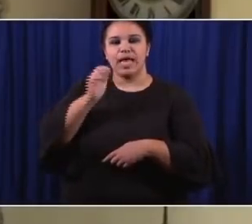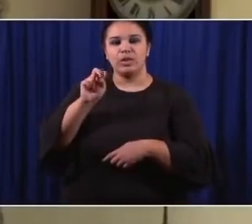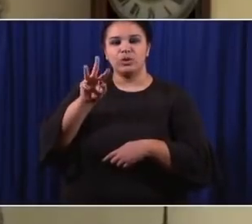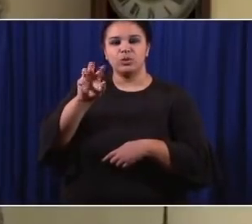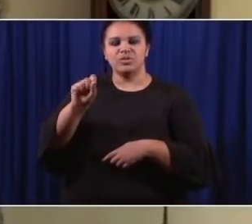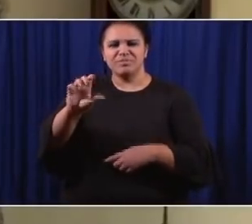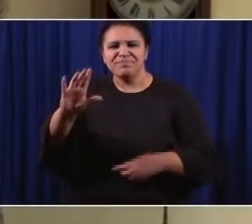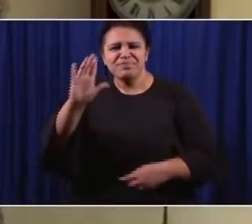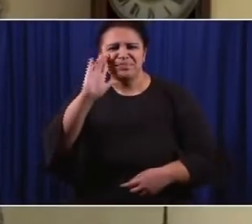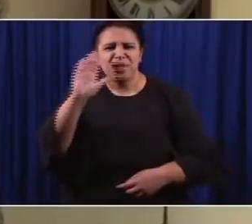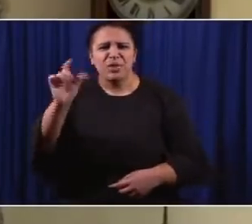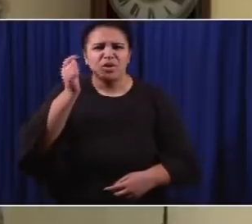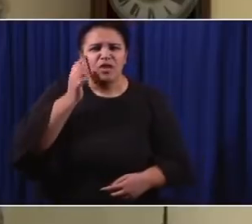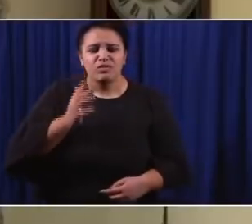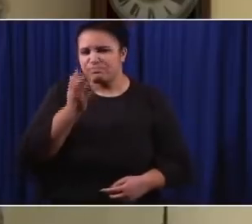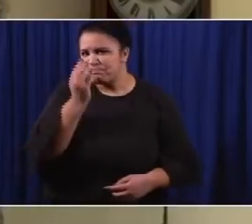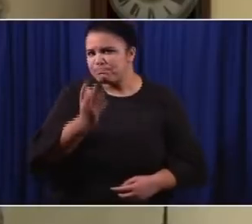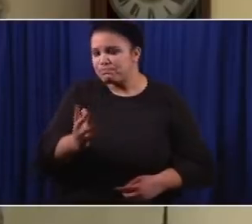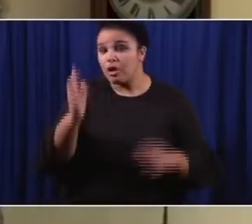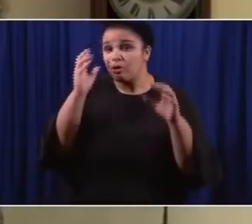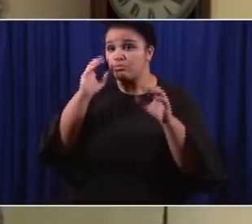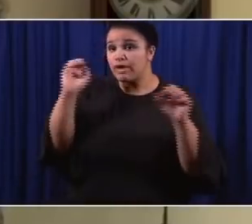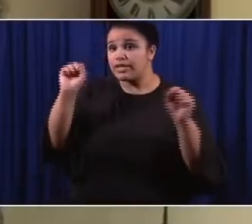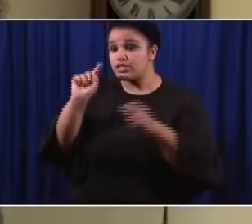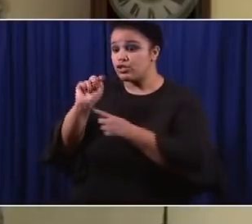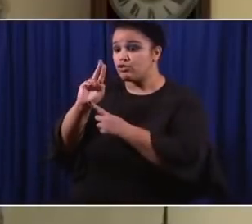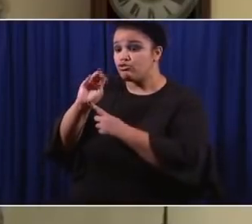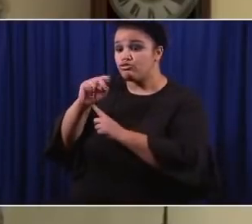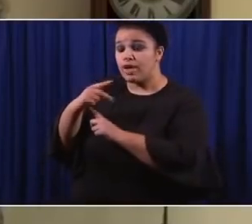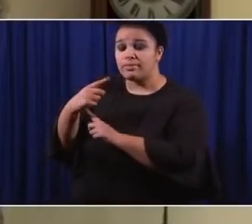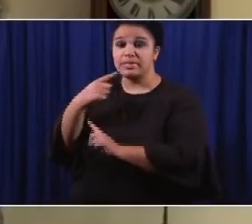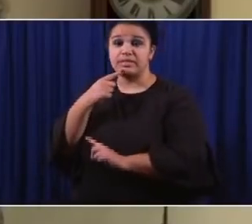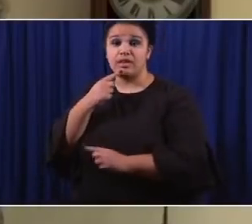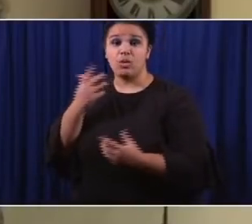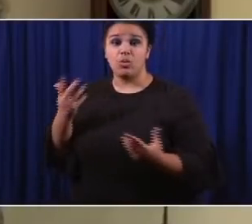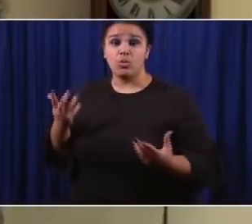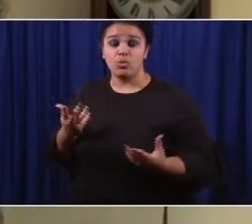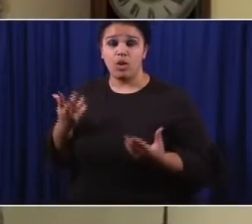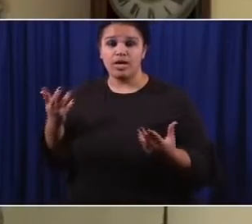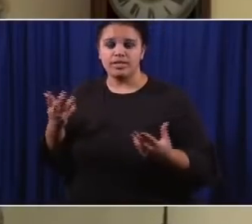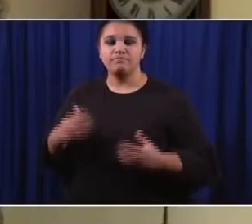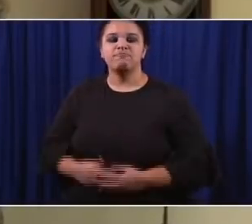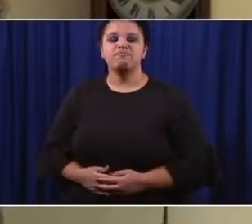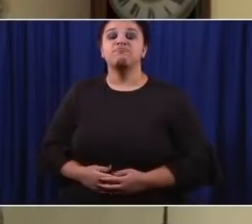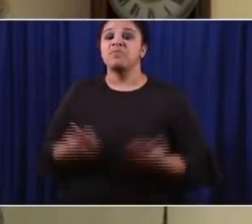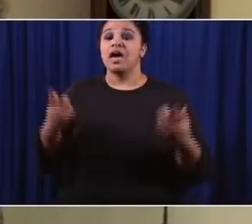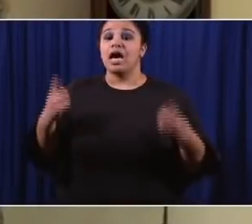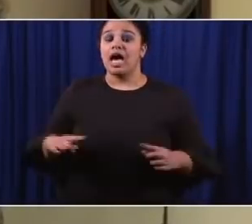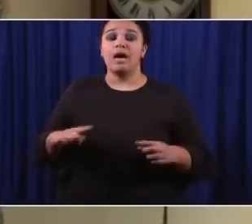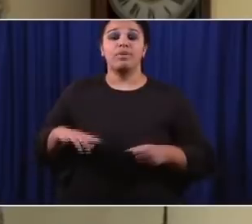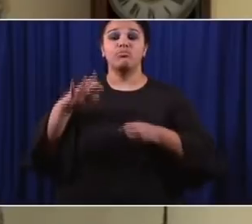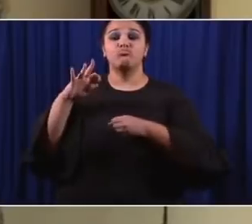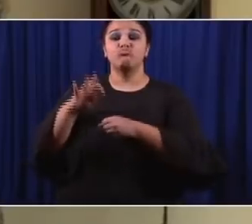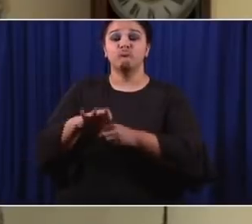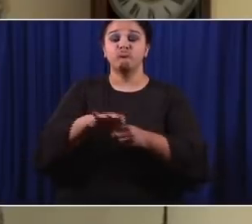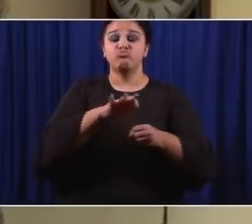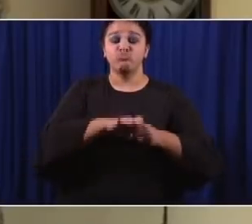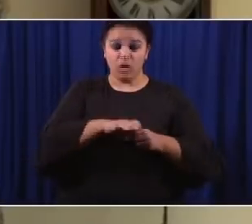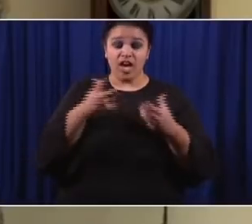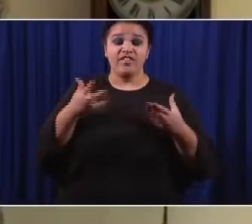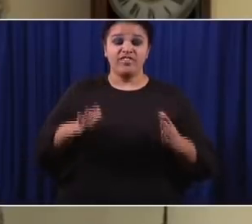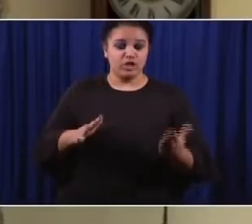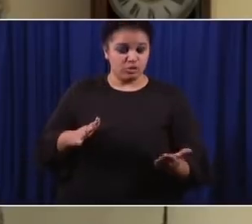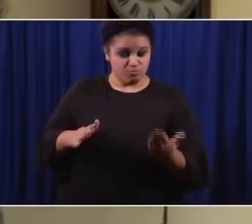Governor. So President Trump has indicated that he may not accept the election results or a peaceful transfer of